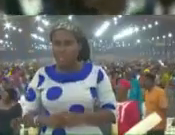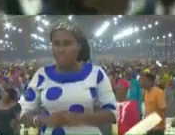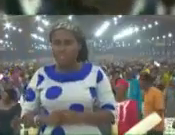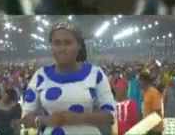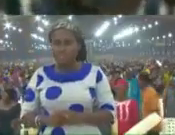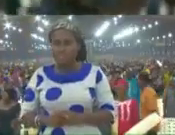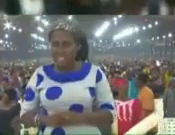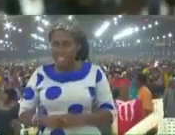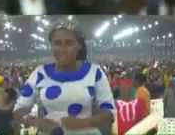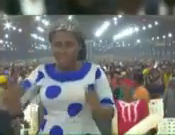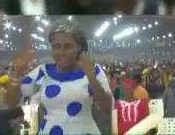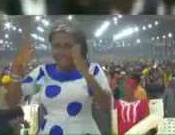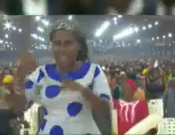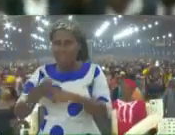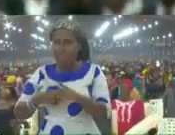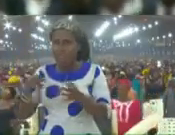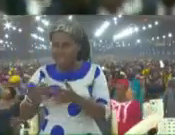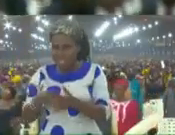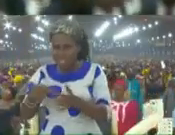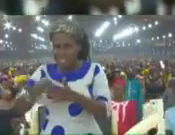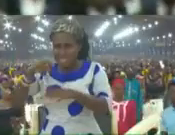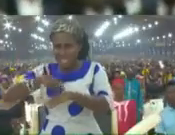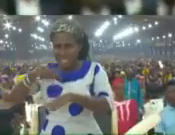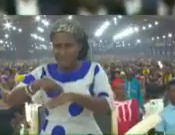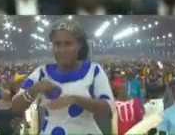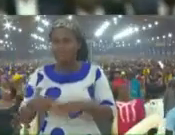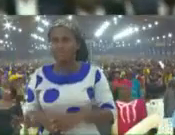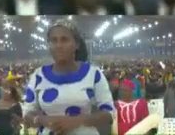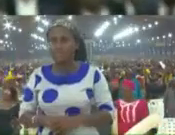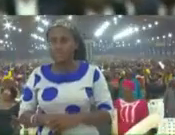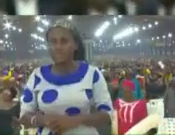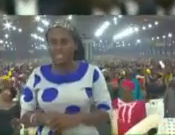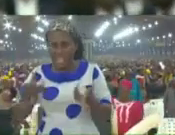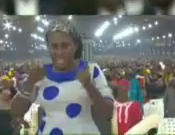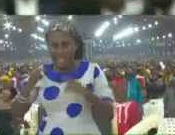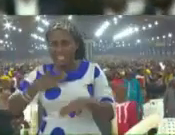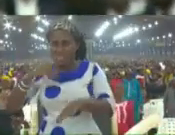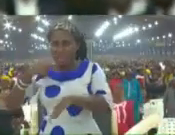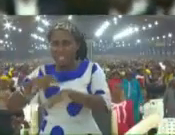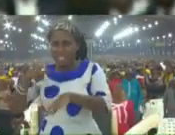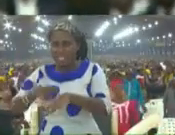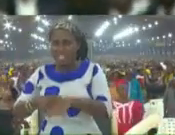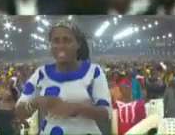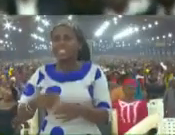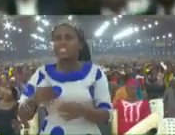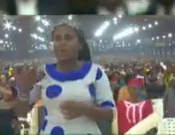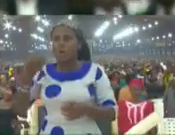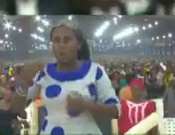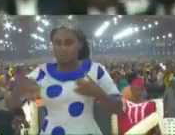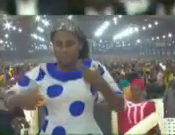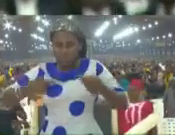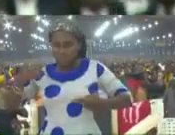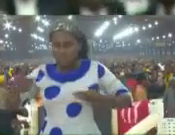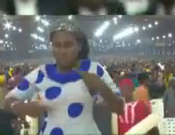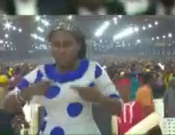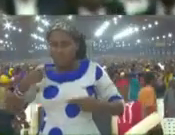from this very moment, let my season of rejoicing